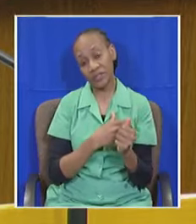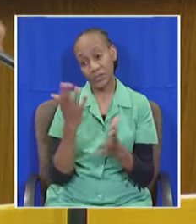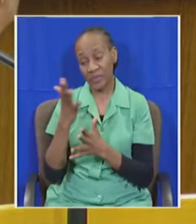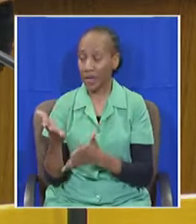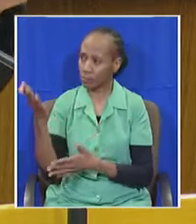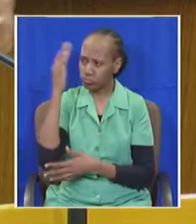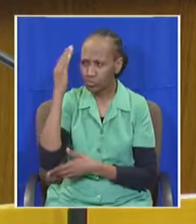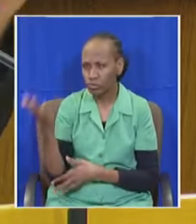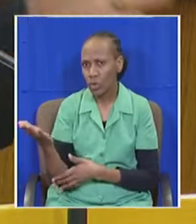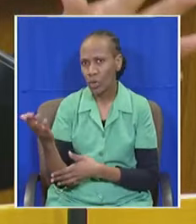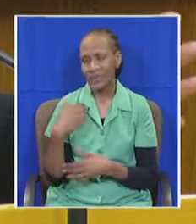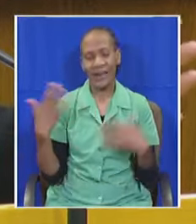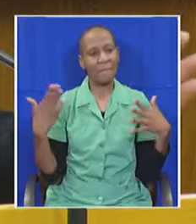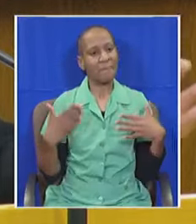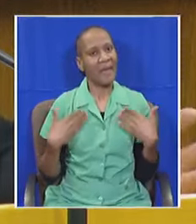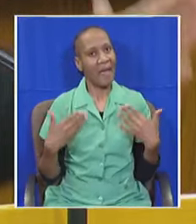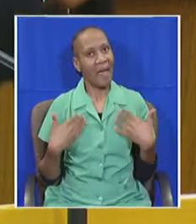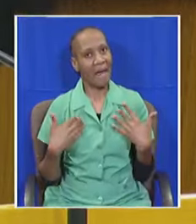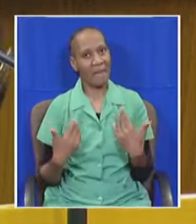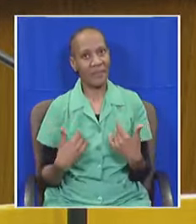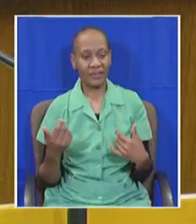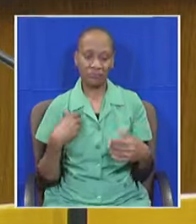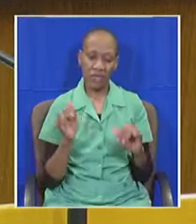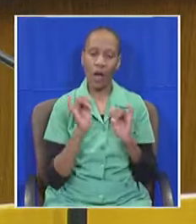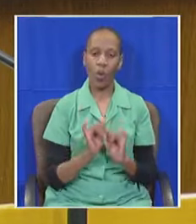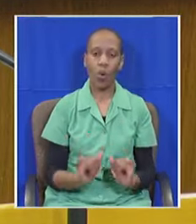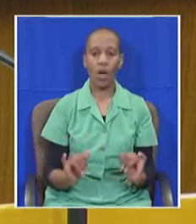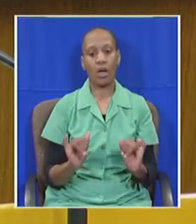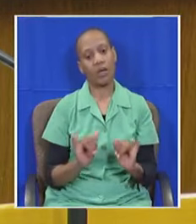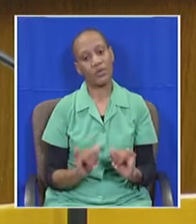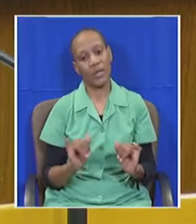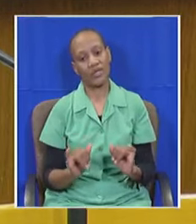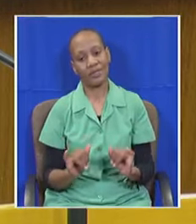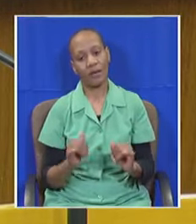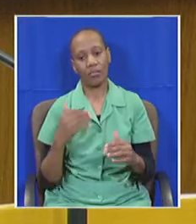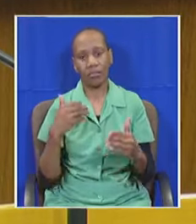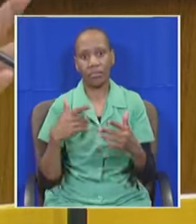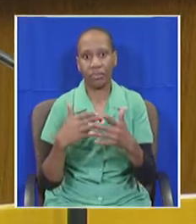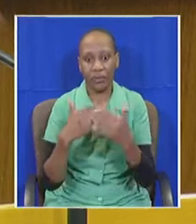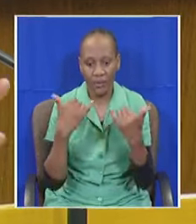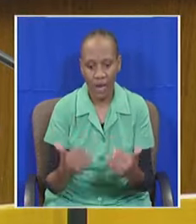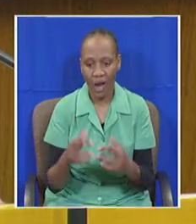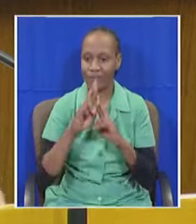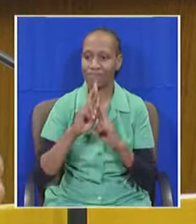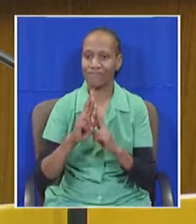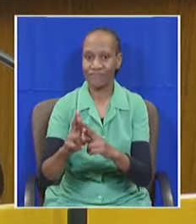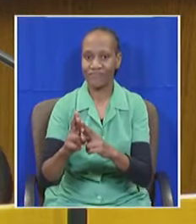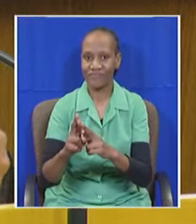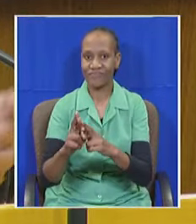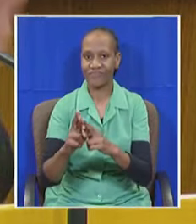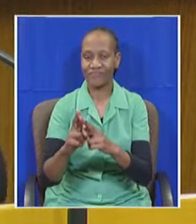glad that I was delayed until now to present this report, because this is Youth